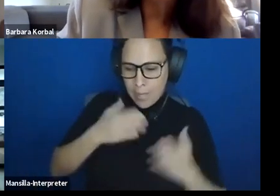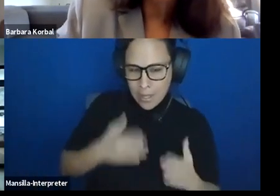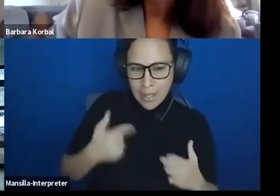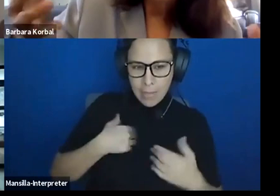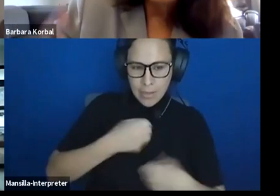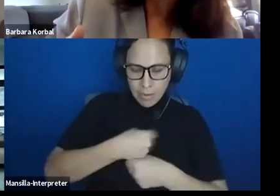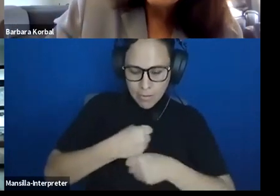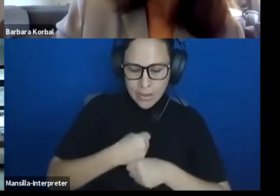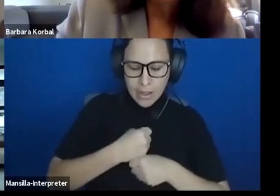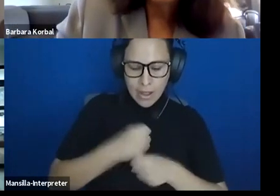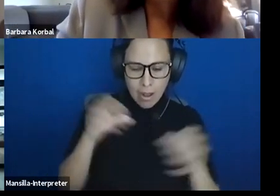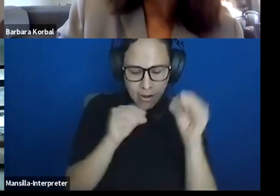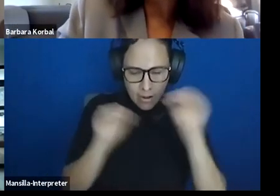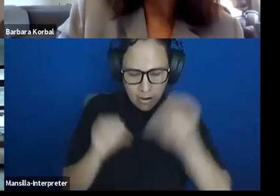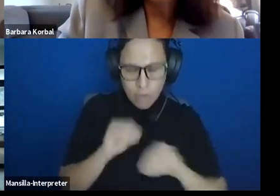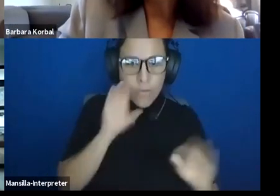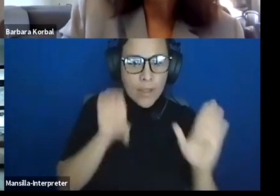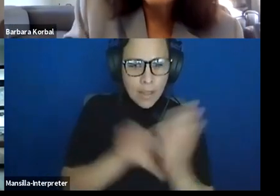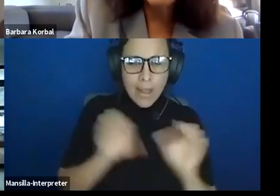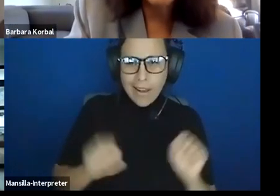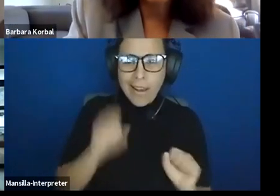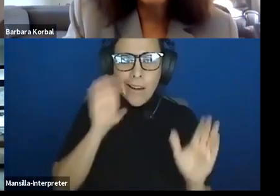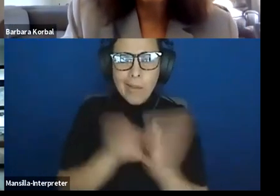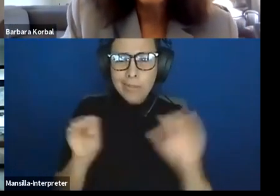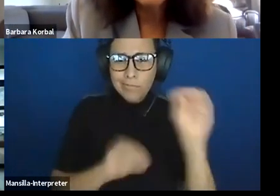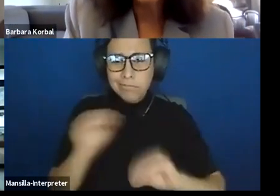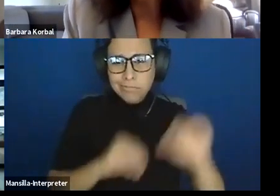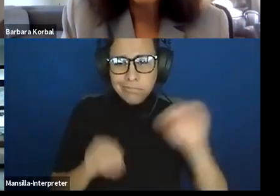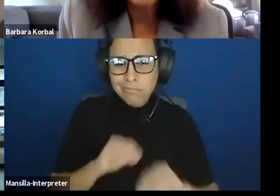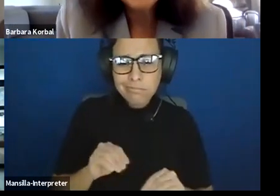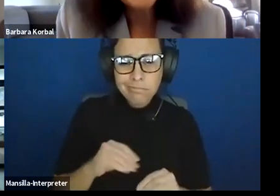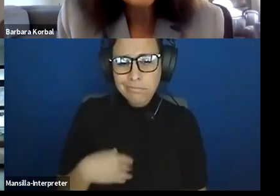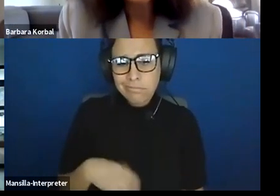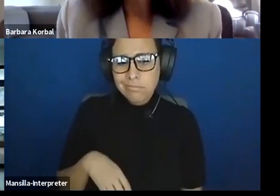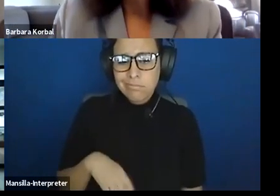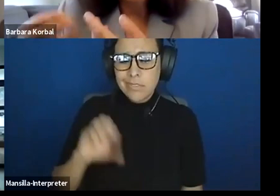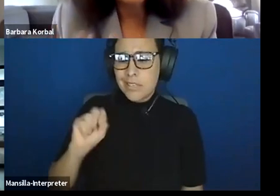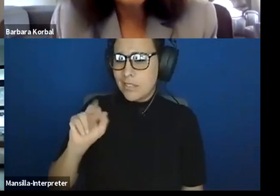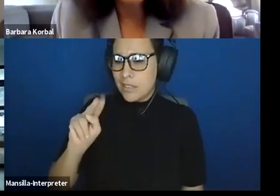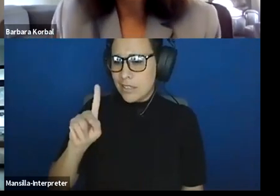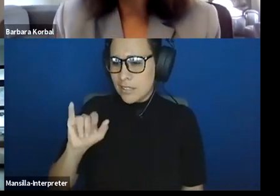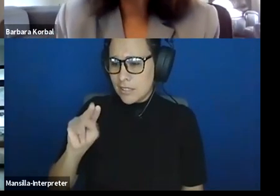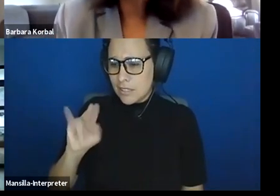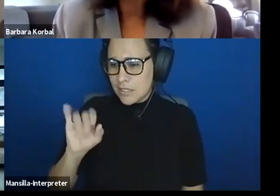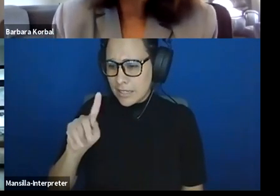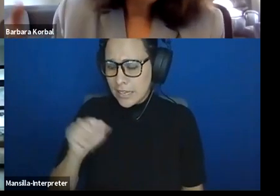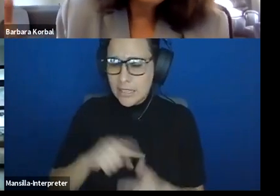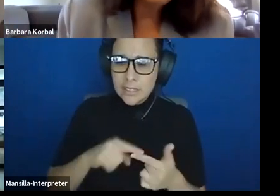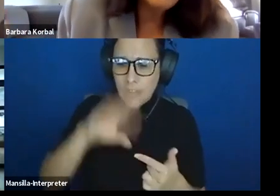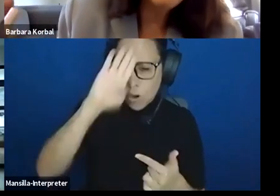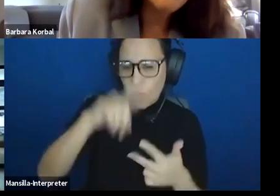the photos. And yeah, sure, I can put a bunch of photos into Cuba. I can put a bunch of photos into Sandinistas and Nicaragua and this and